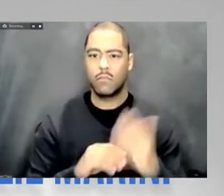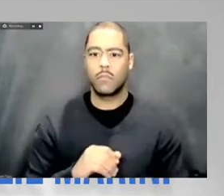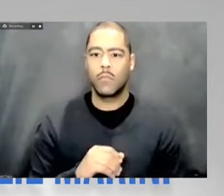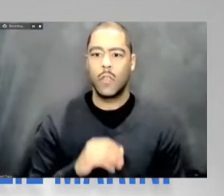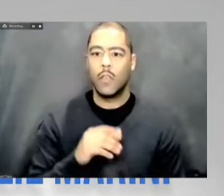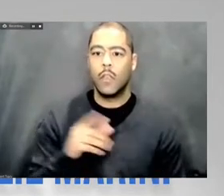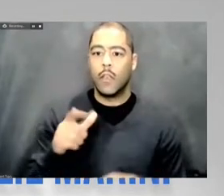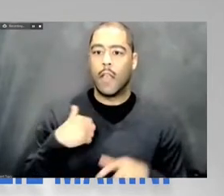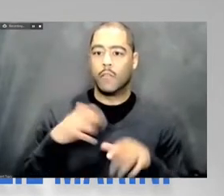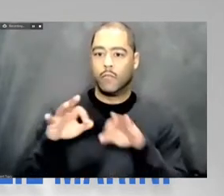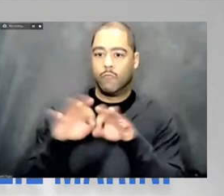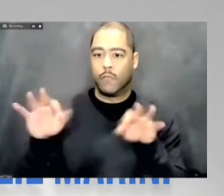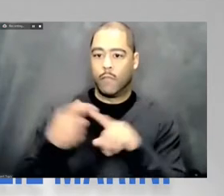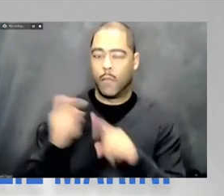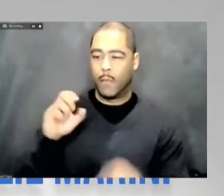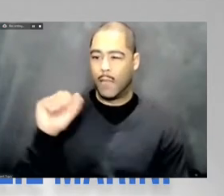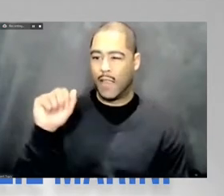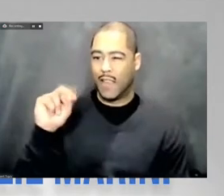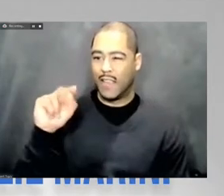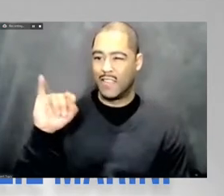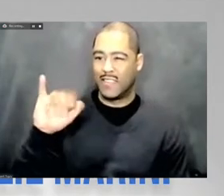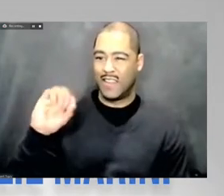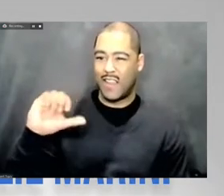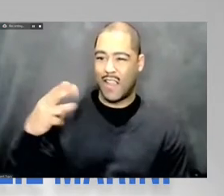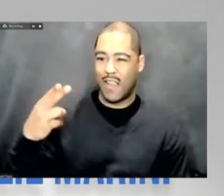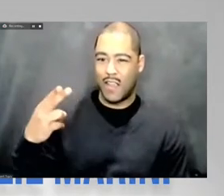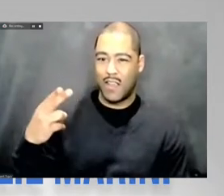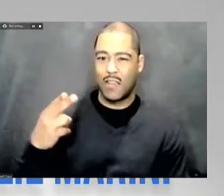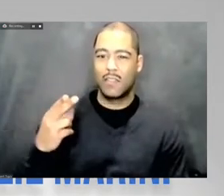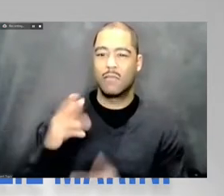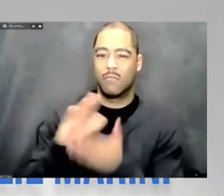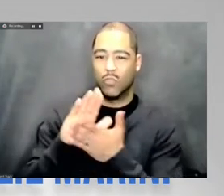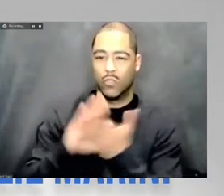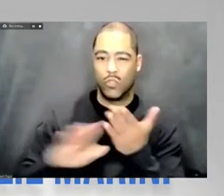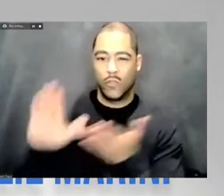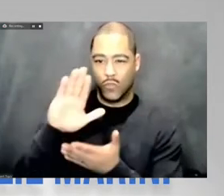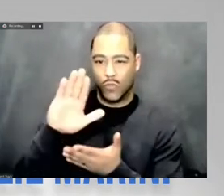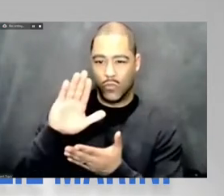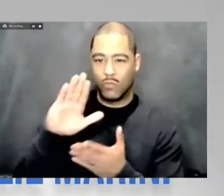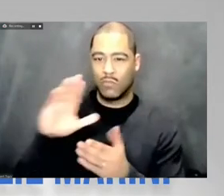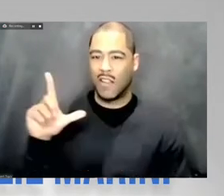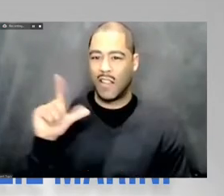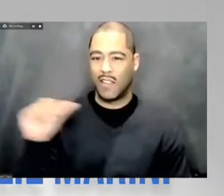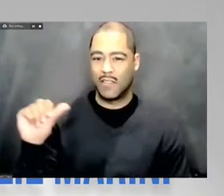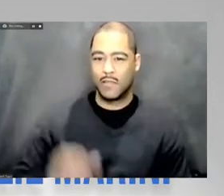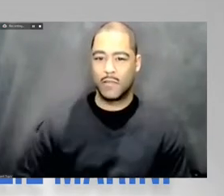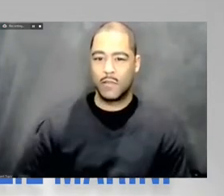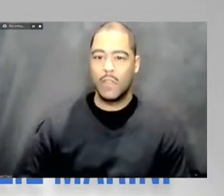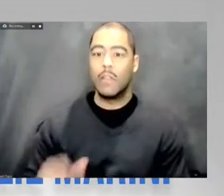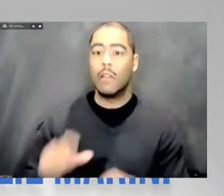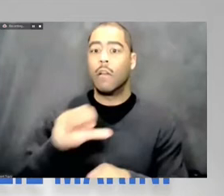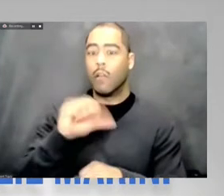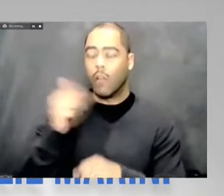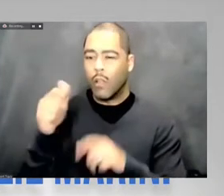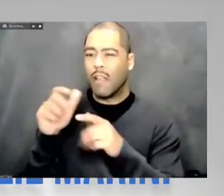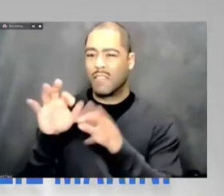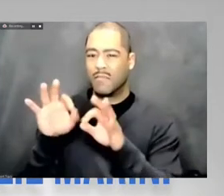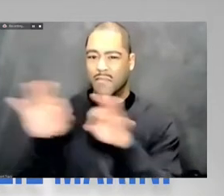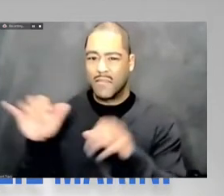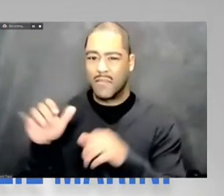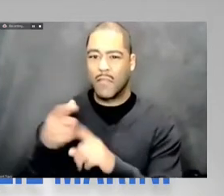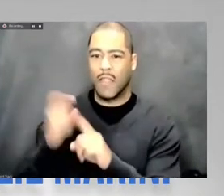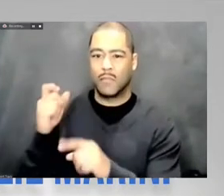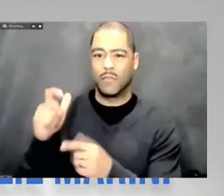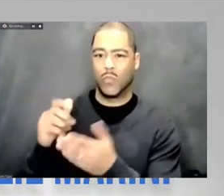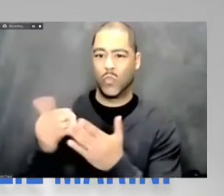of Florida. She has so many awards underneath her belt that I can't list them all, but she